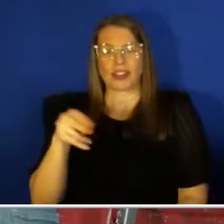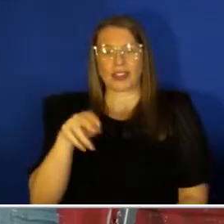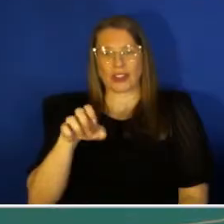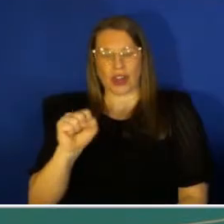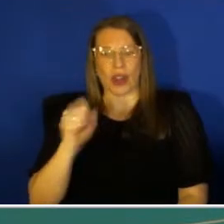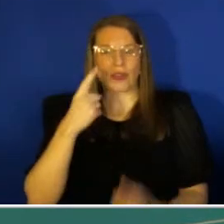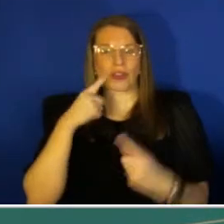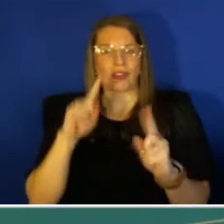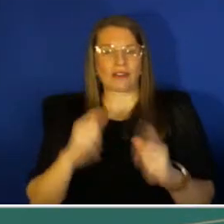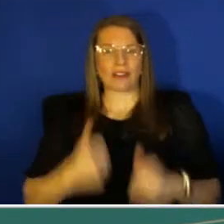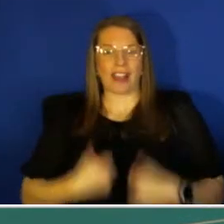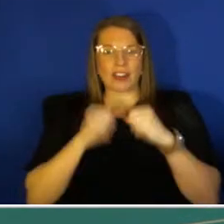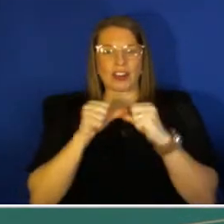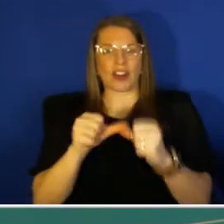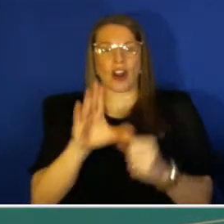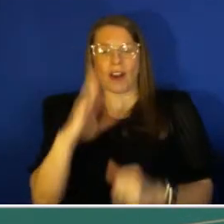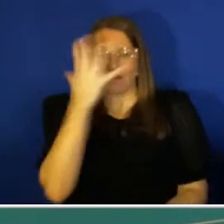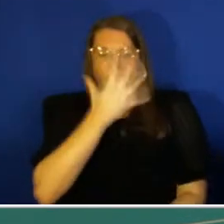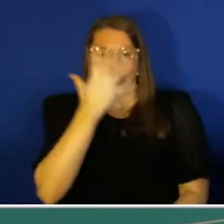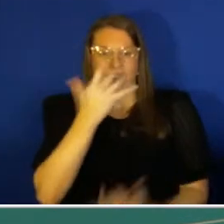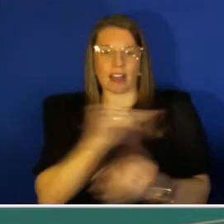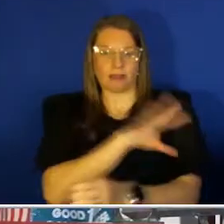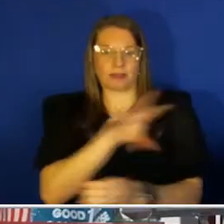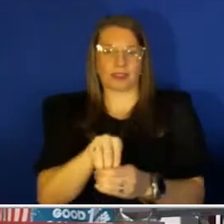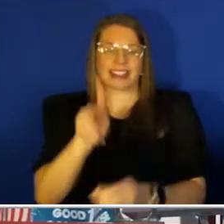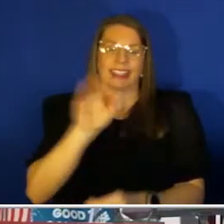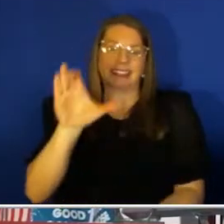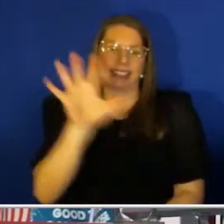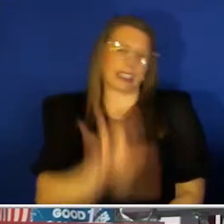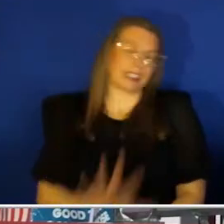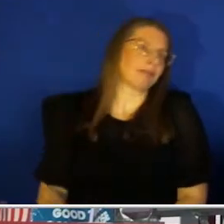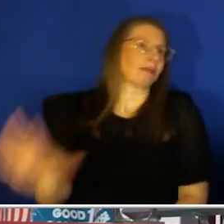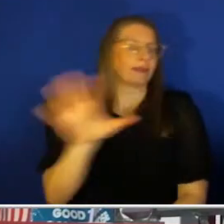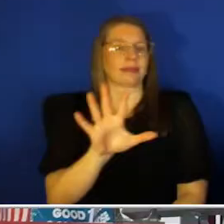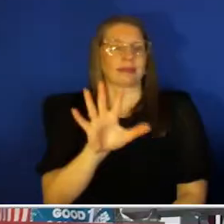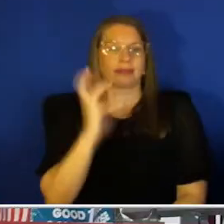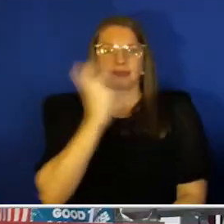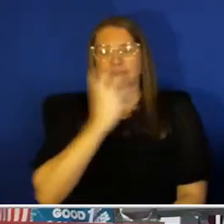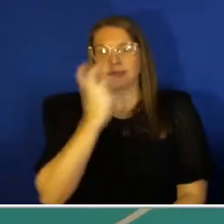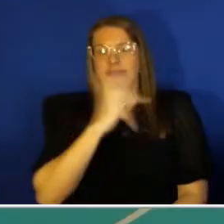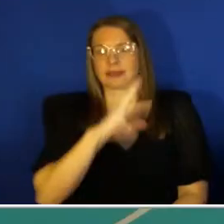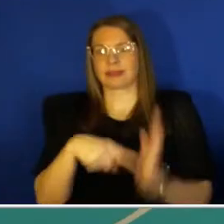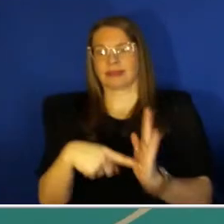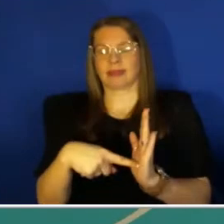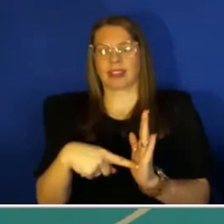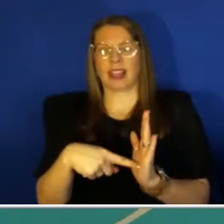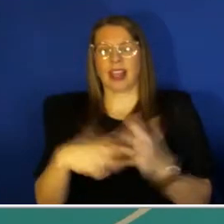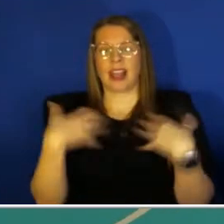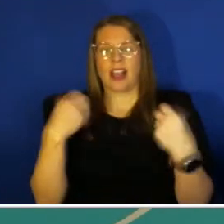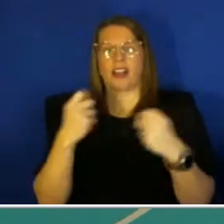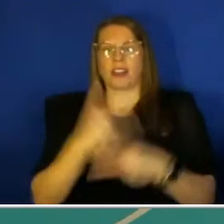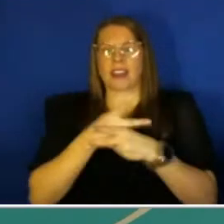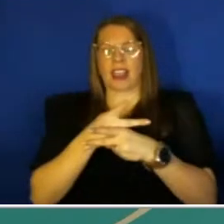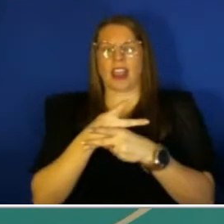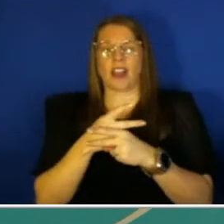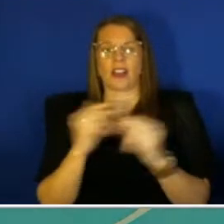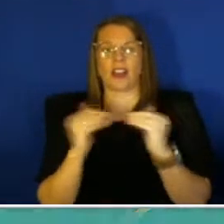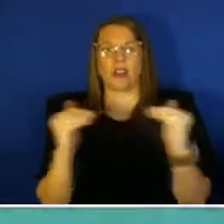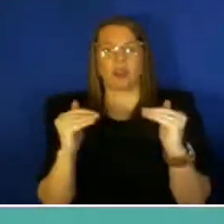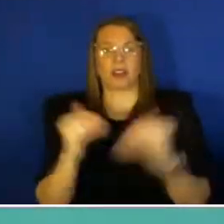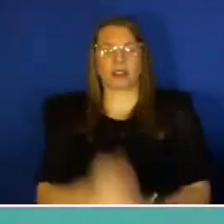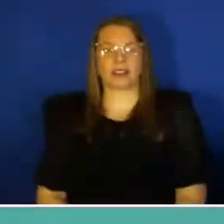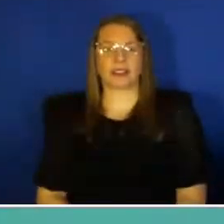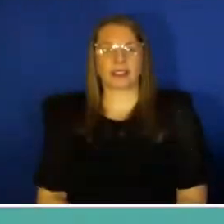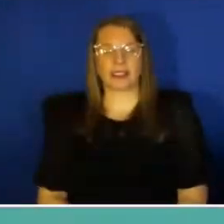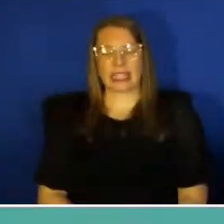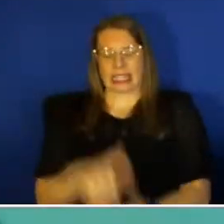Her face now a part of the Kansas City landscape and symbol of healthcare equality. Kind of like a time capsule to then be